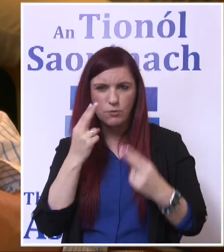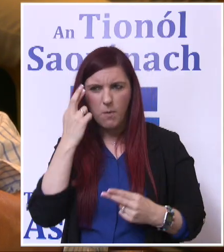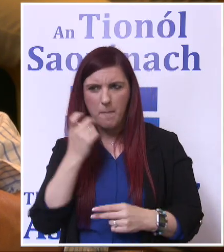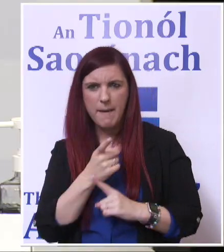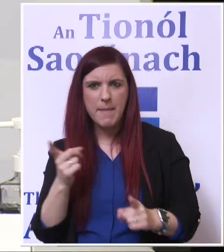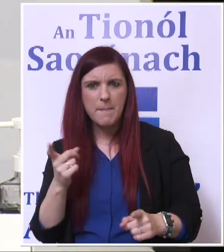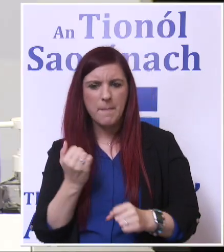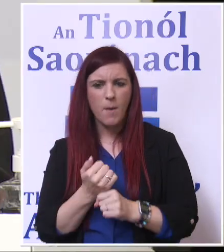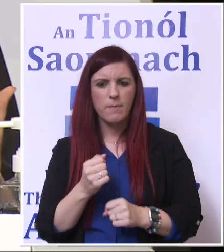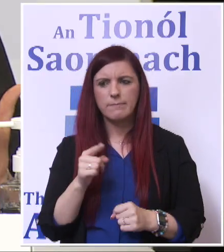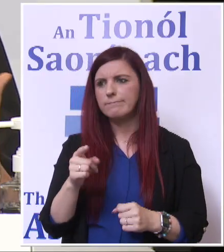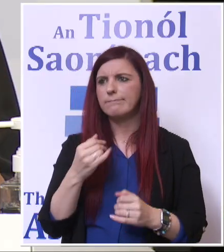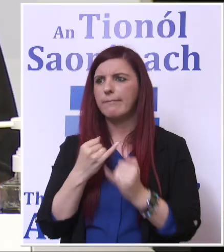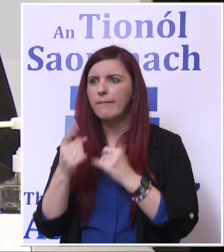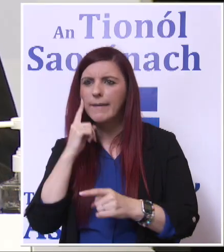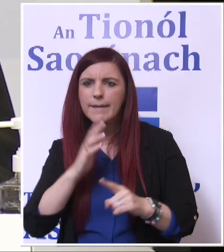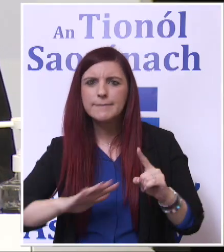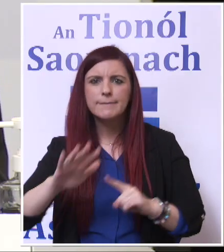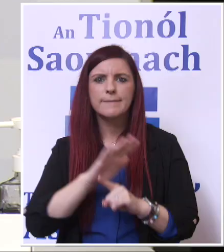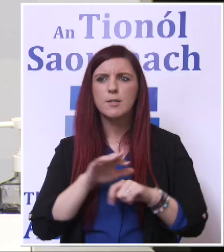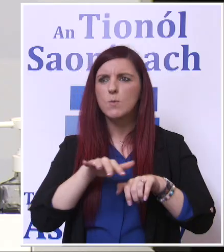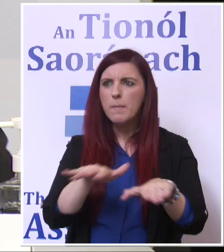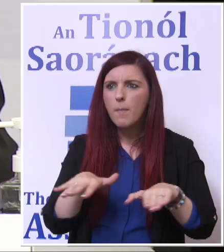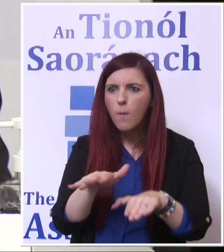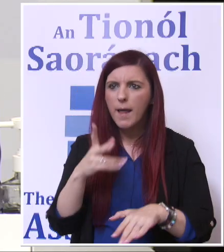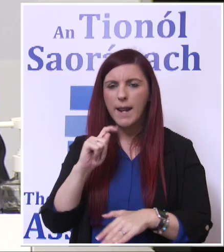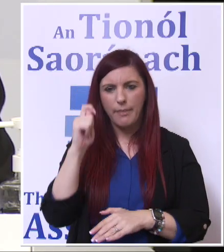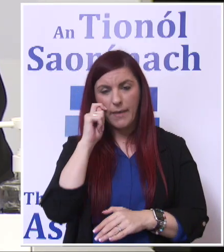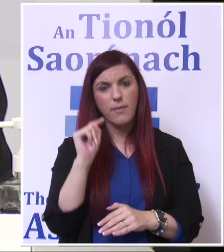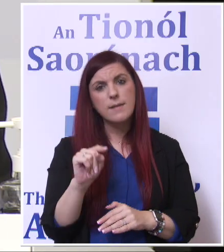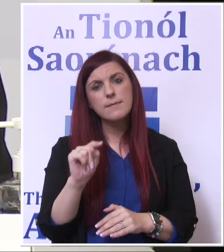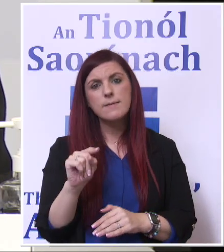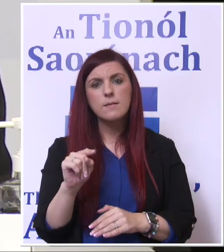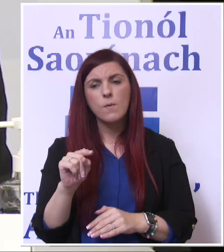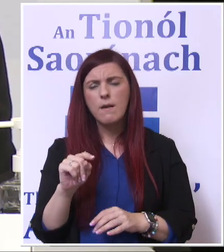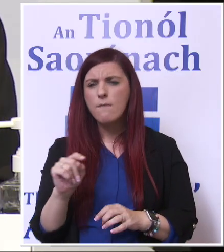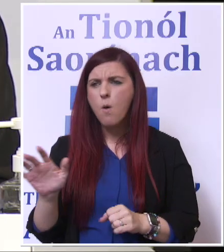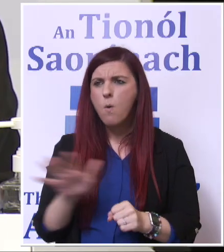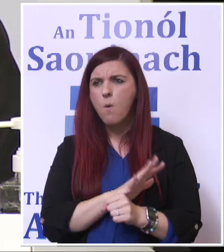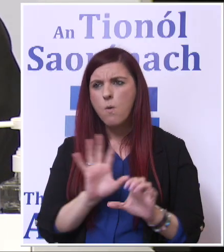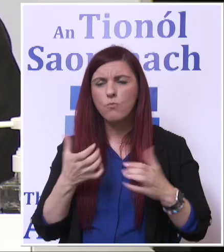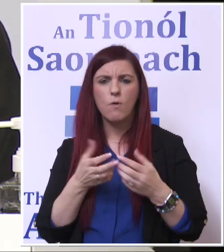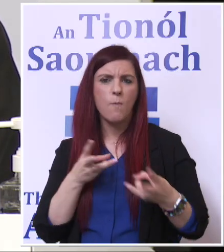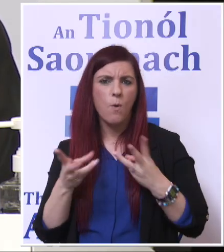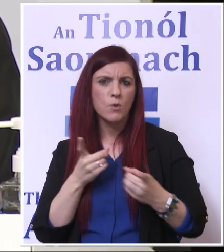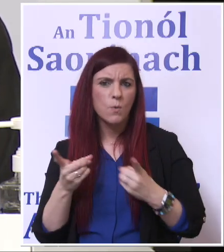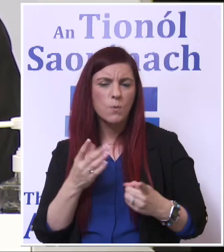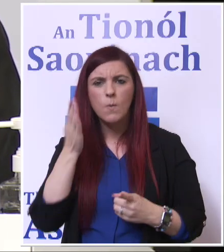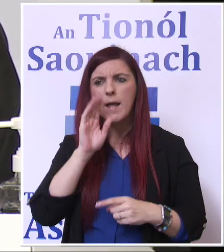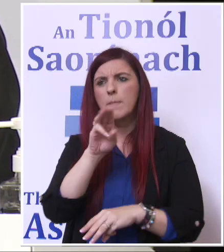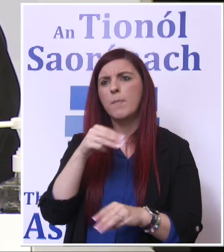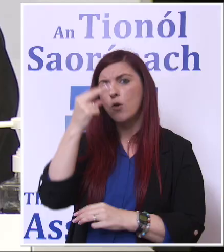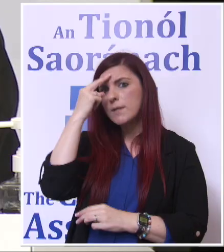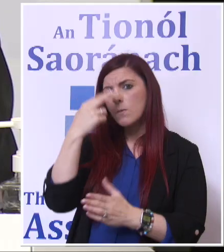about the playing fields, about the swimming pools, and I think that we have all a body of work to do to let people understand what